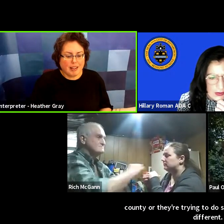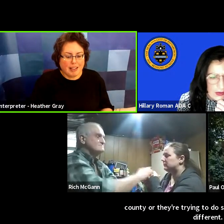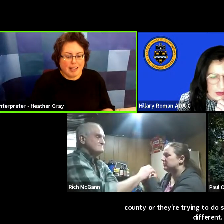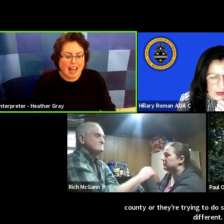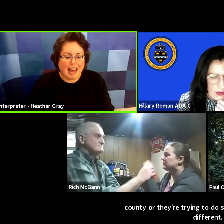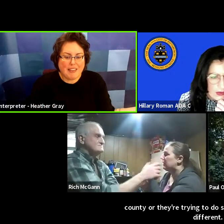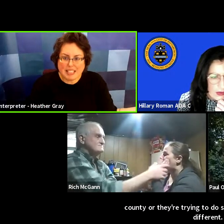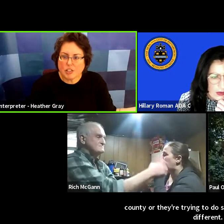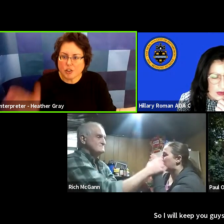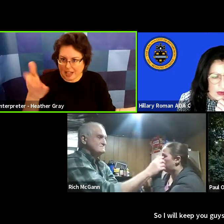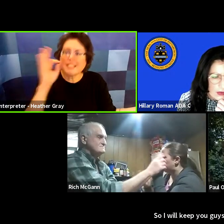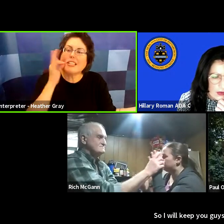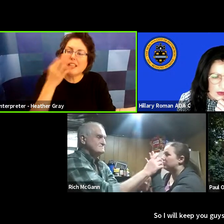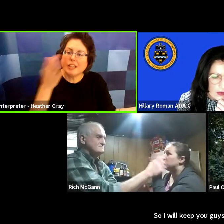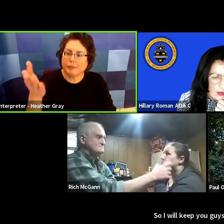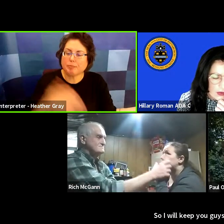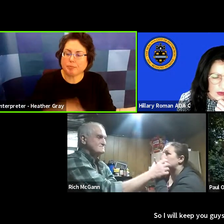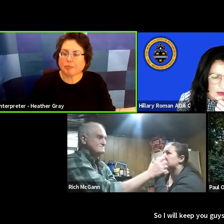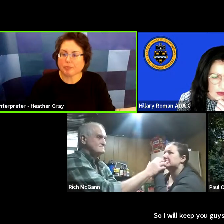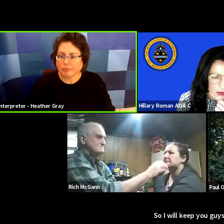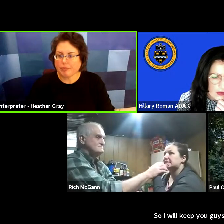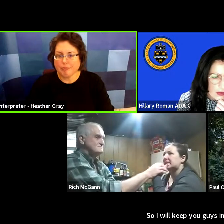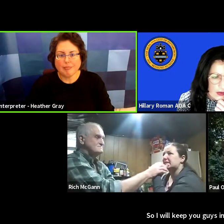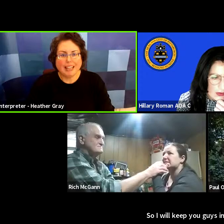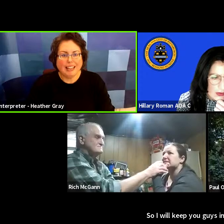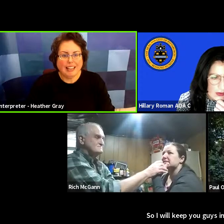Cool. Thank you. And this is Chris.